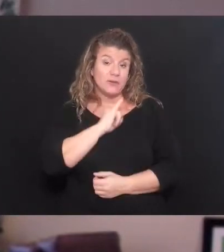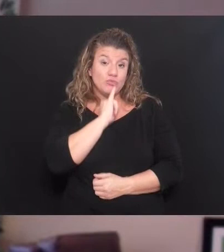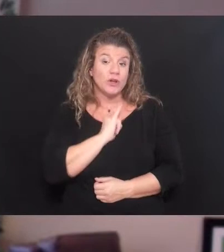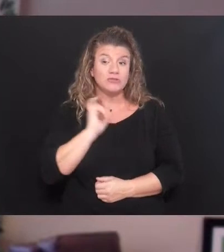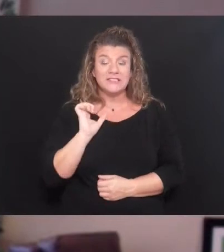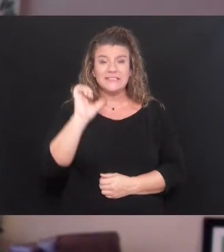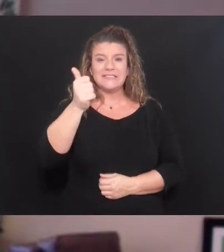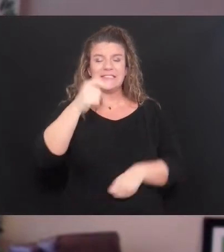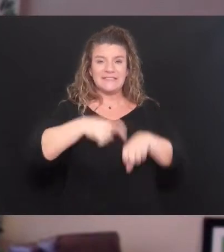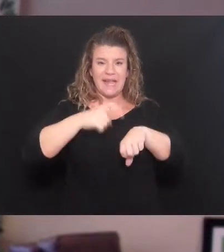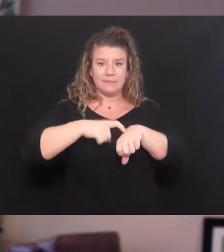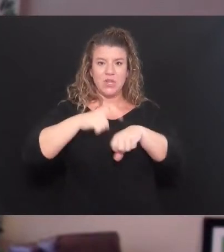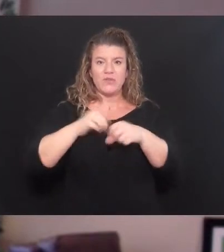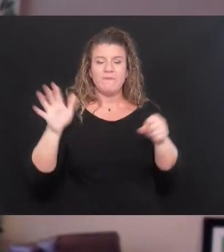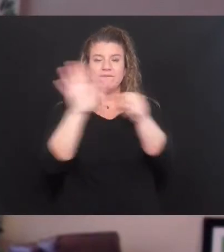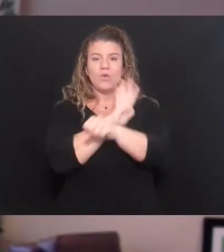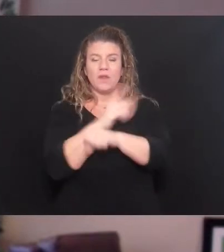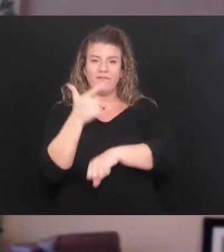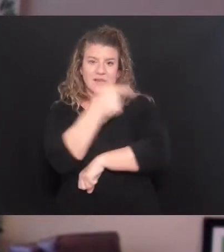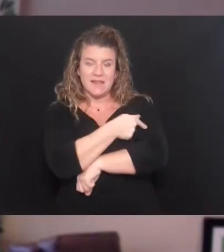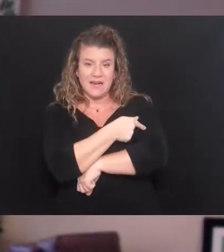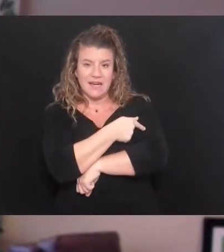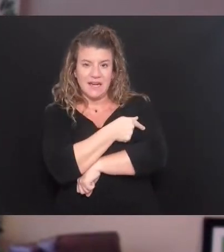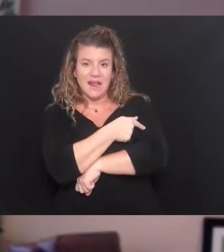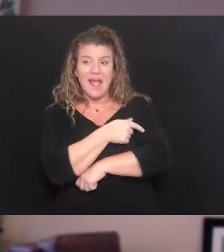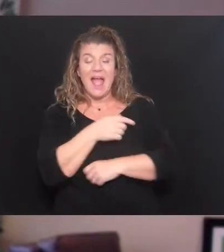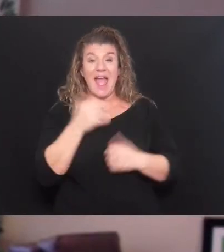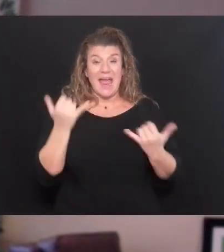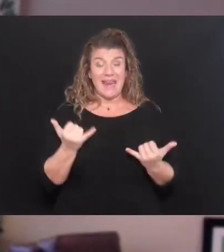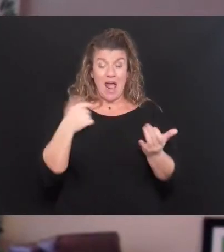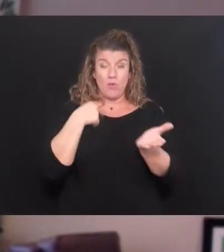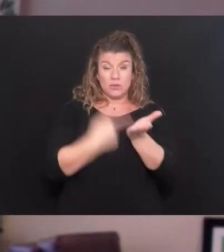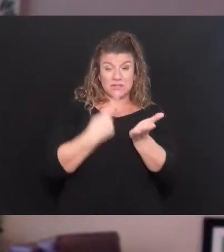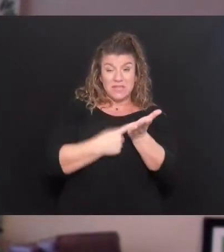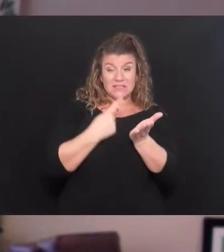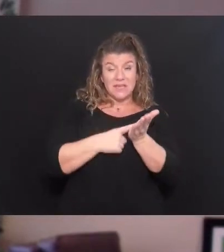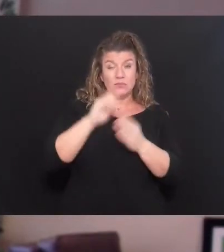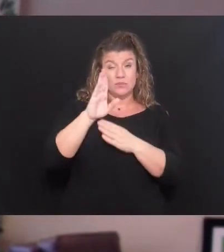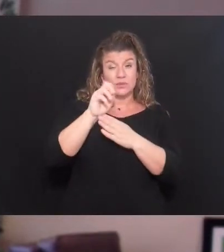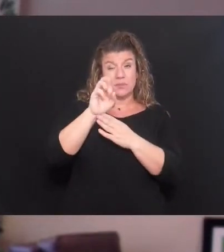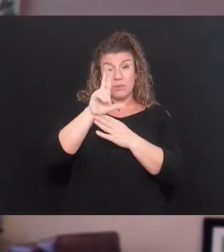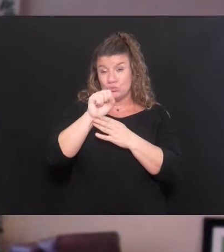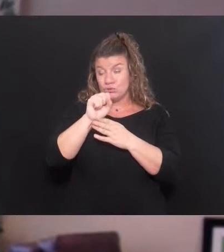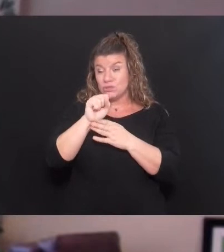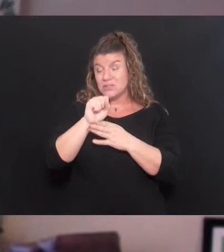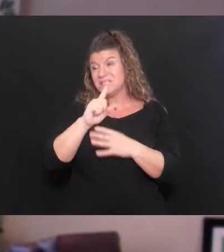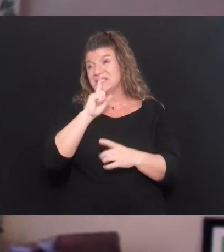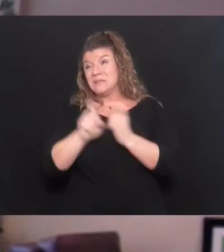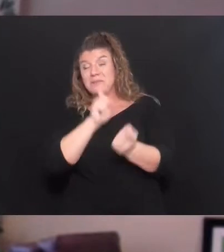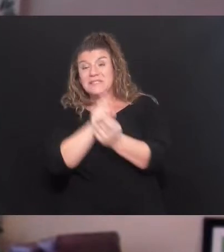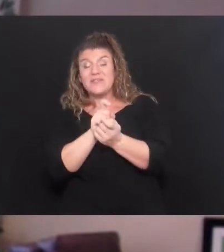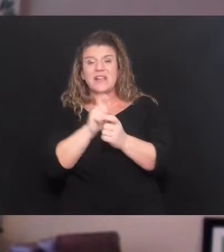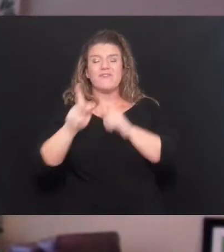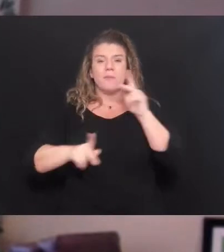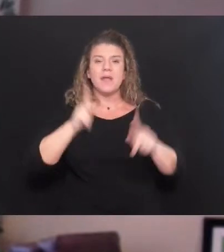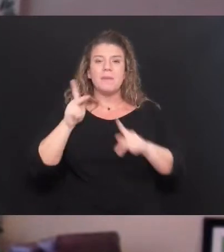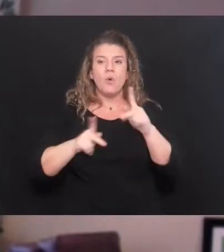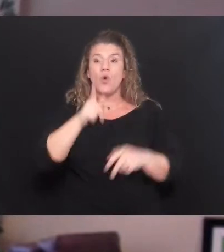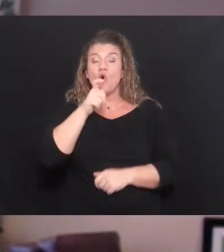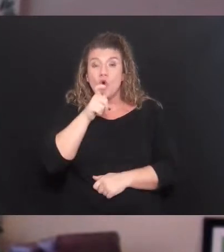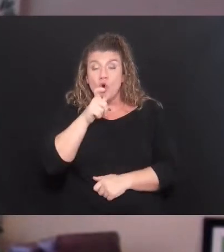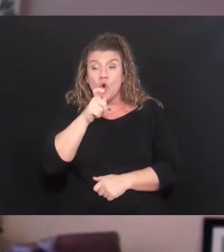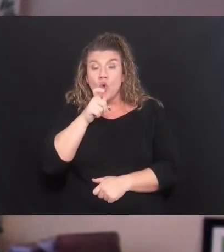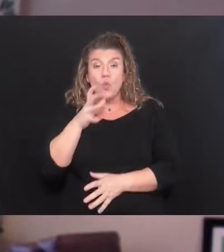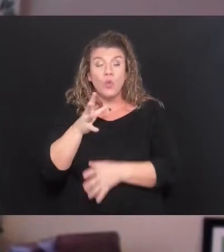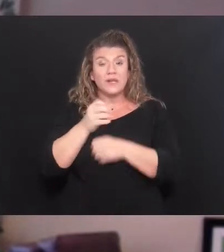10 times from being fully vaccinated. And as we've talked about with the boosters, particularly for people who have